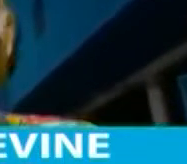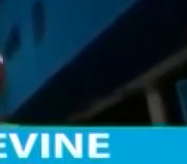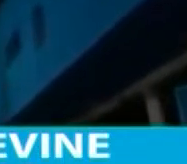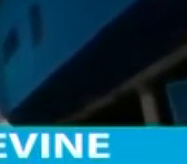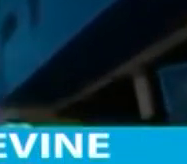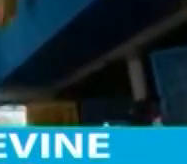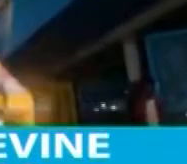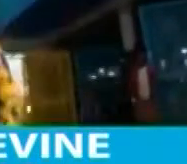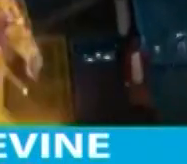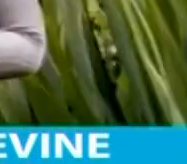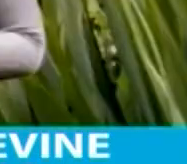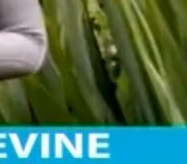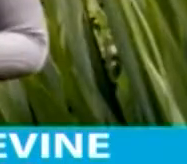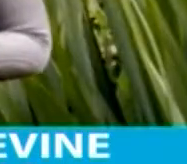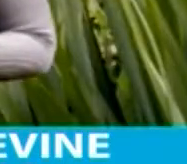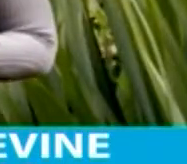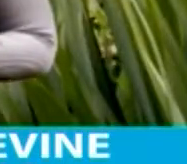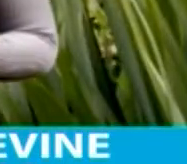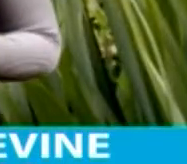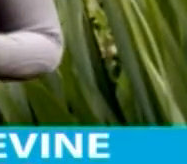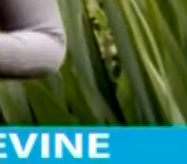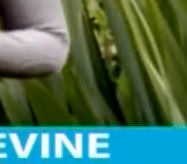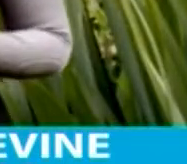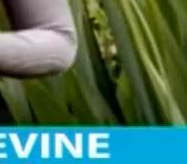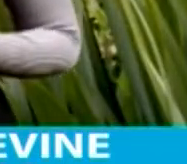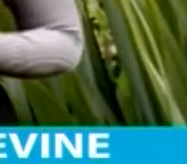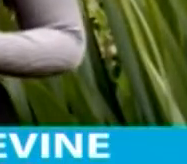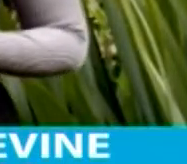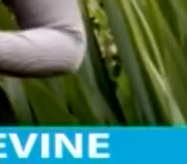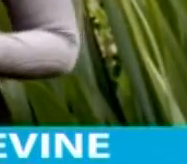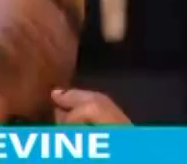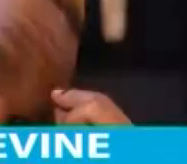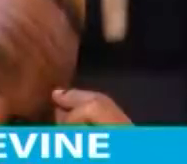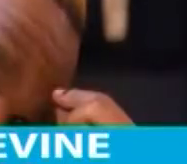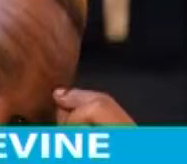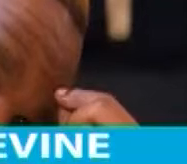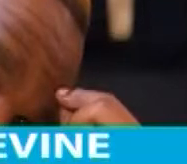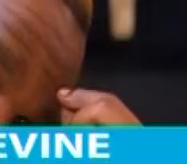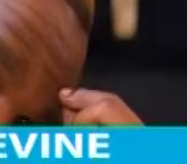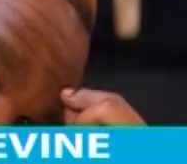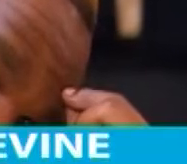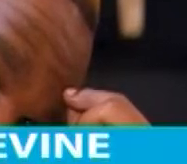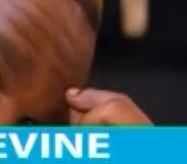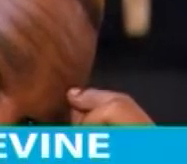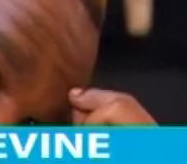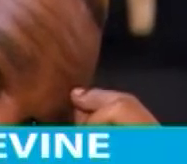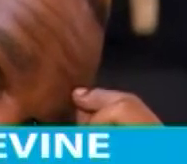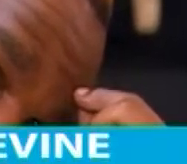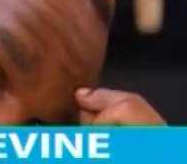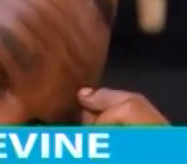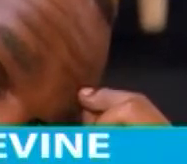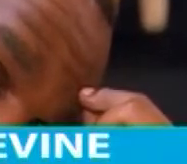with the artist. Timmy T that aka Rastaman, ameamua kuwa good boy,